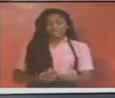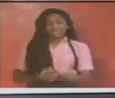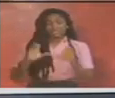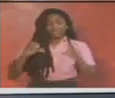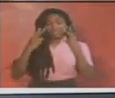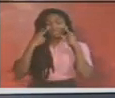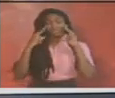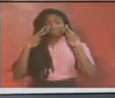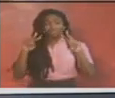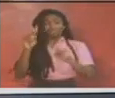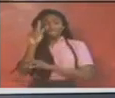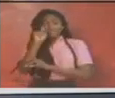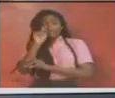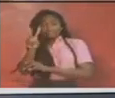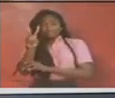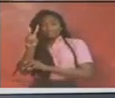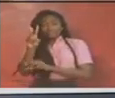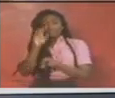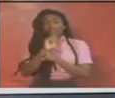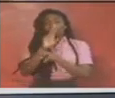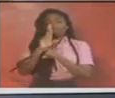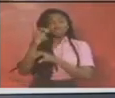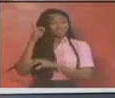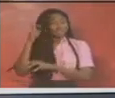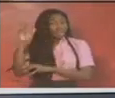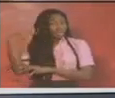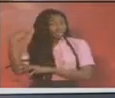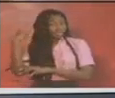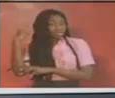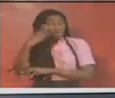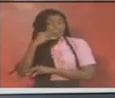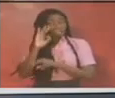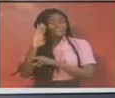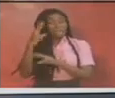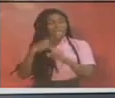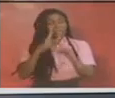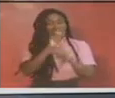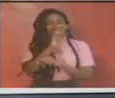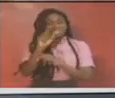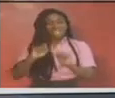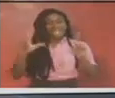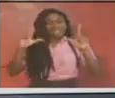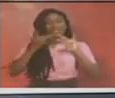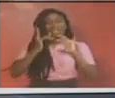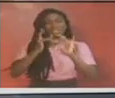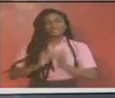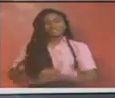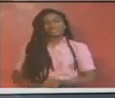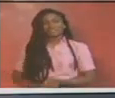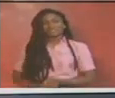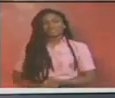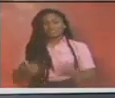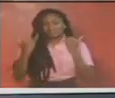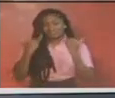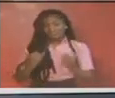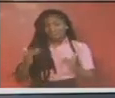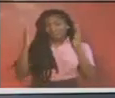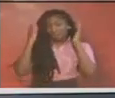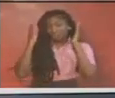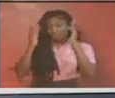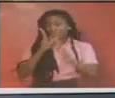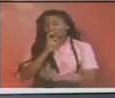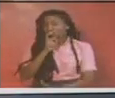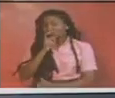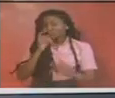bringing you live coverage on TTT, Choke City 91.1 FM, and on Facebook at TTT Live Online. We go now to the Manager,